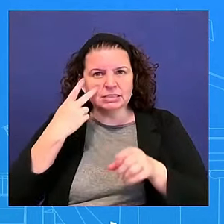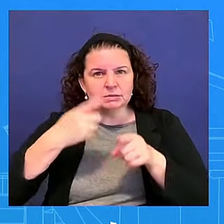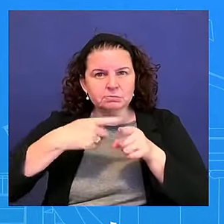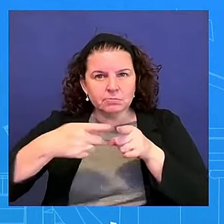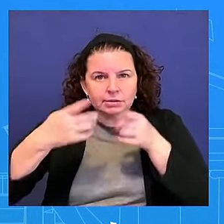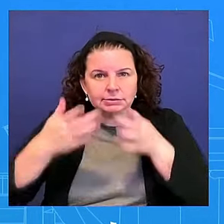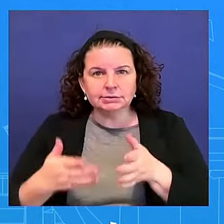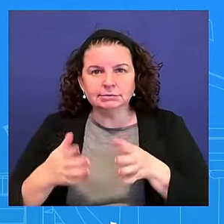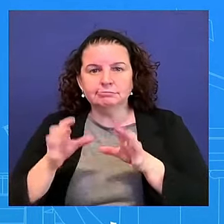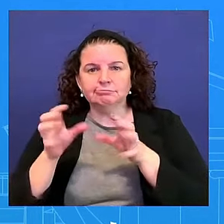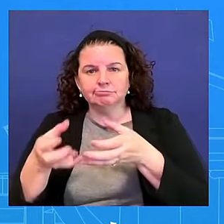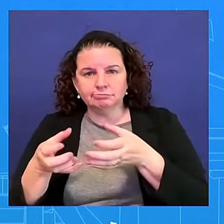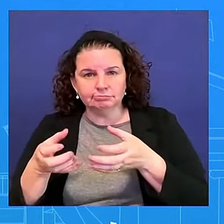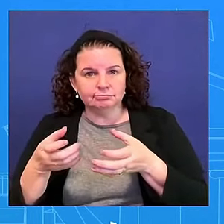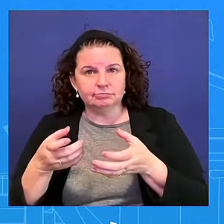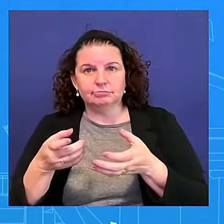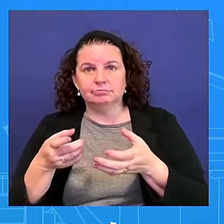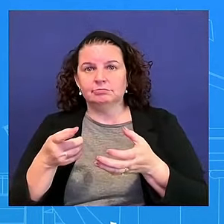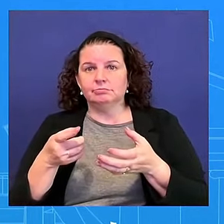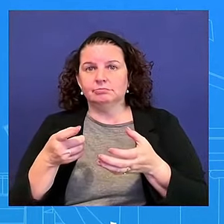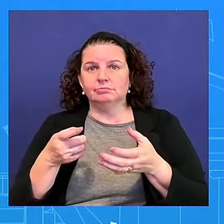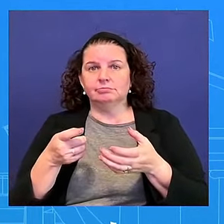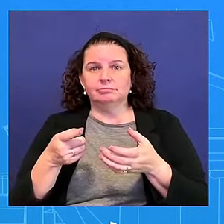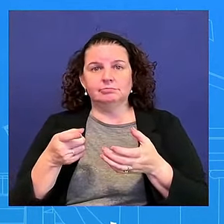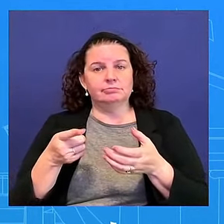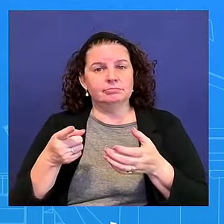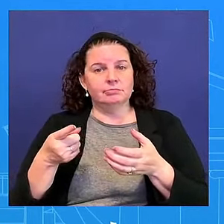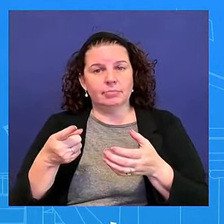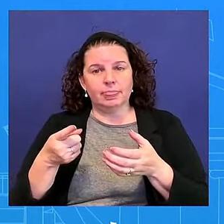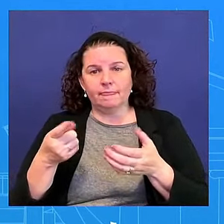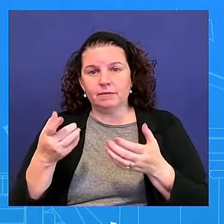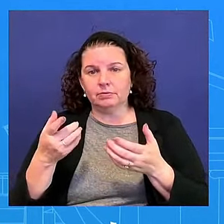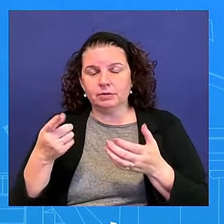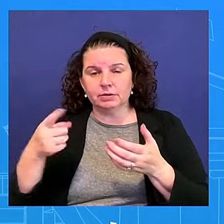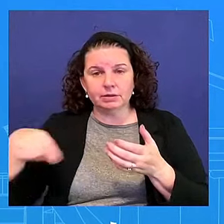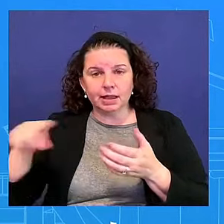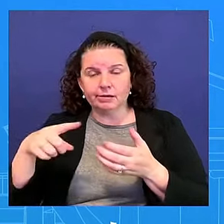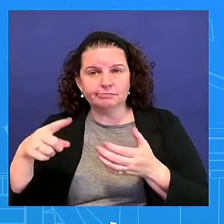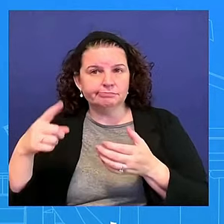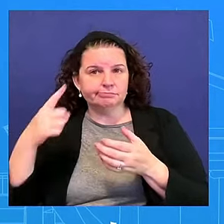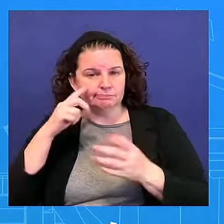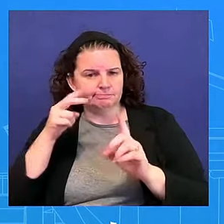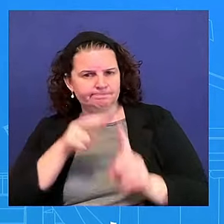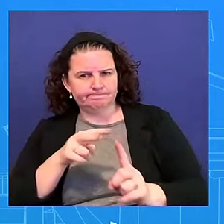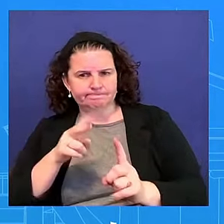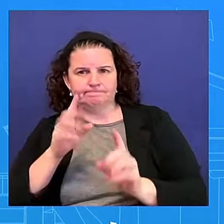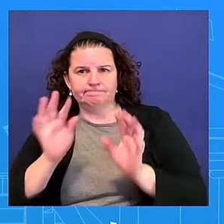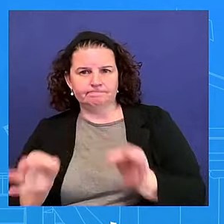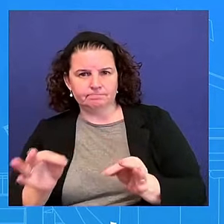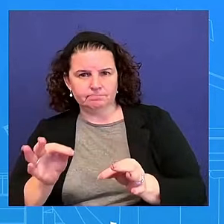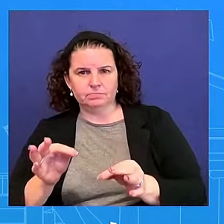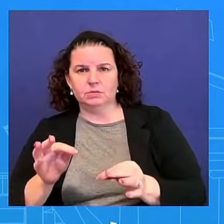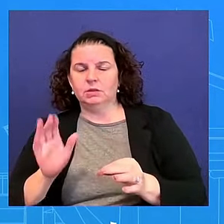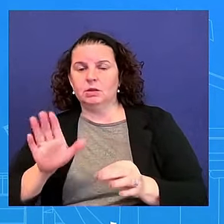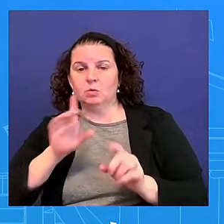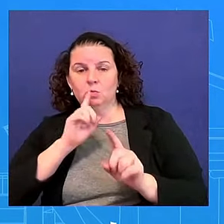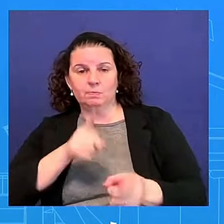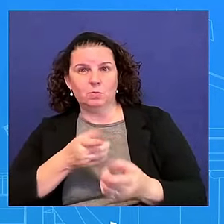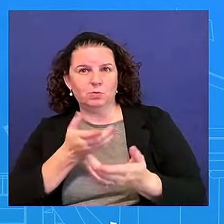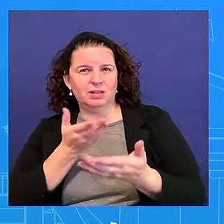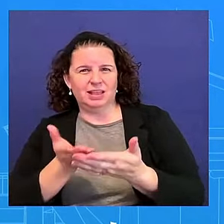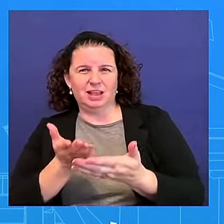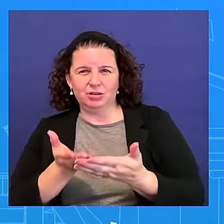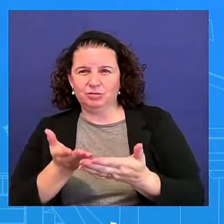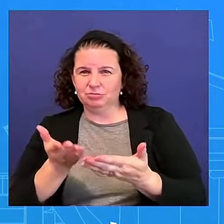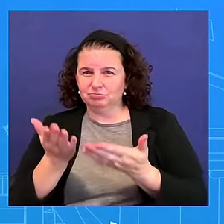coming out of the medical unit decided on, what they examined, what they saw, what they reported on. I think that matters as well. It